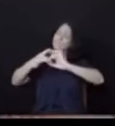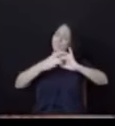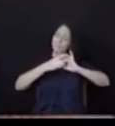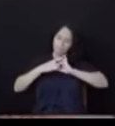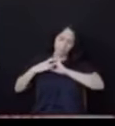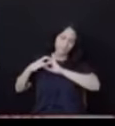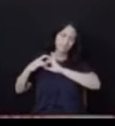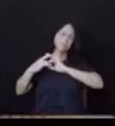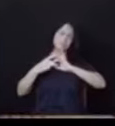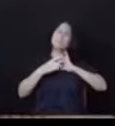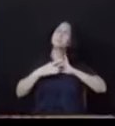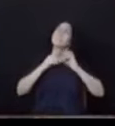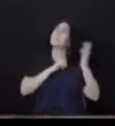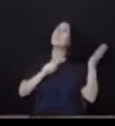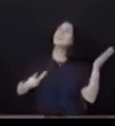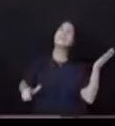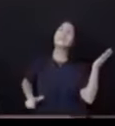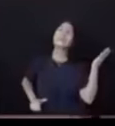Lord